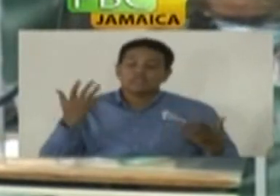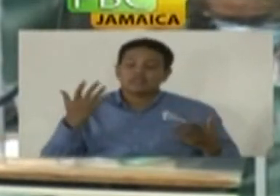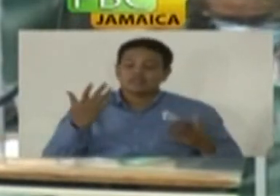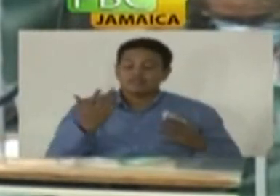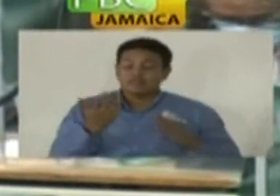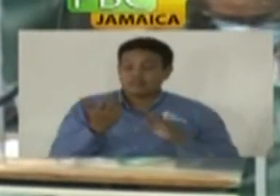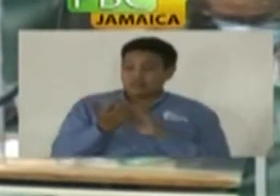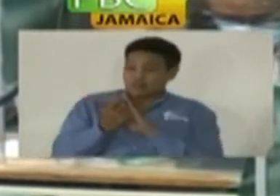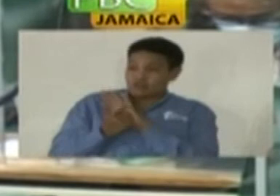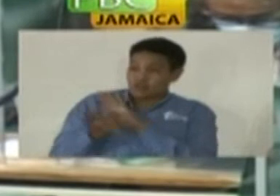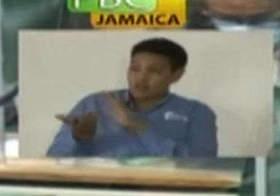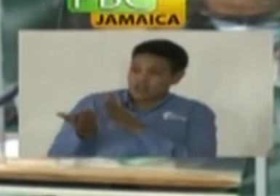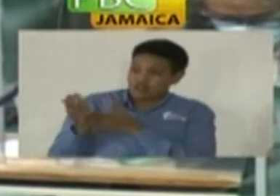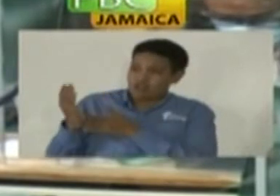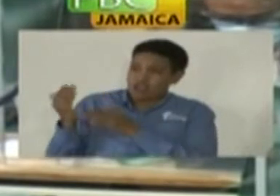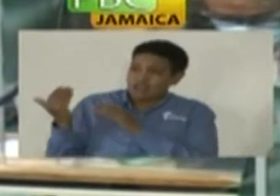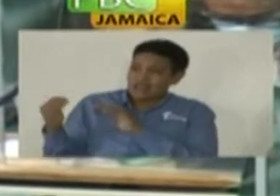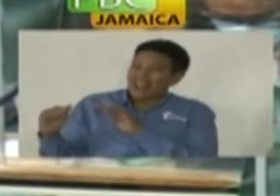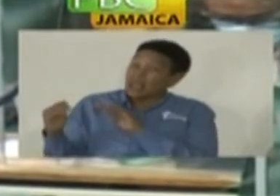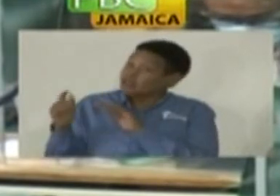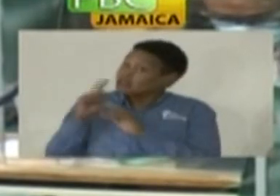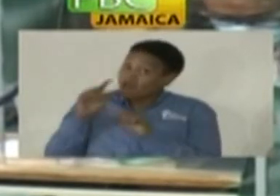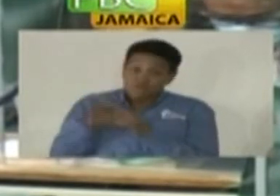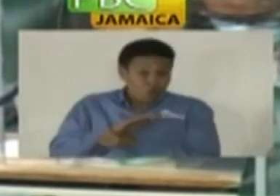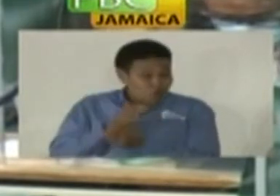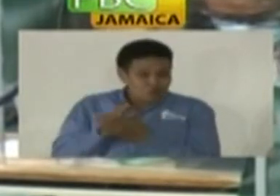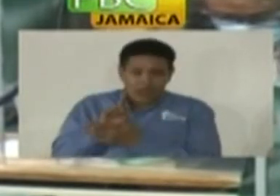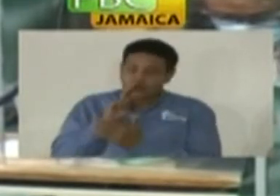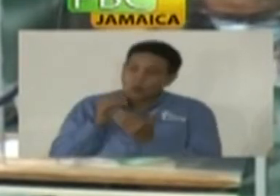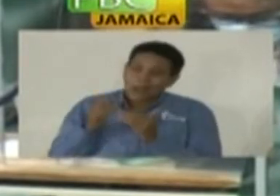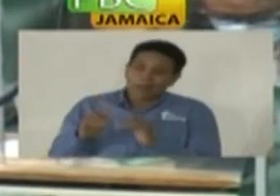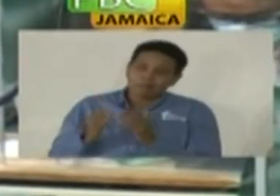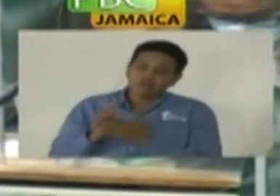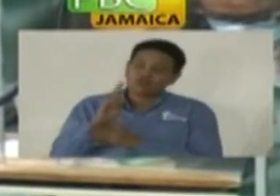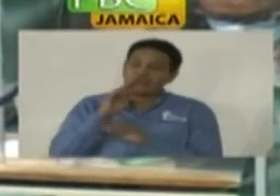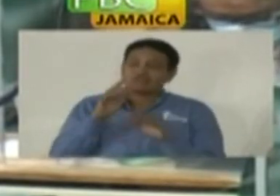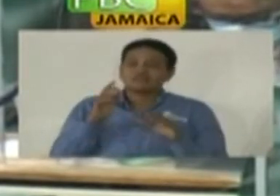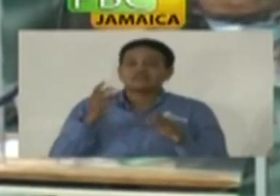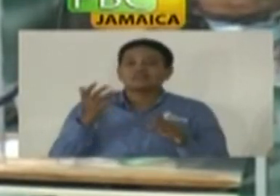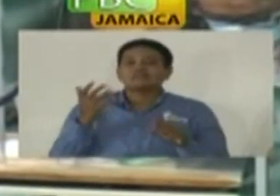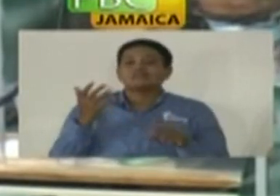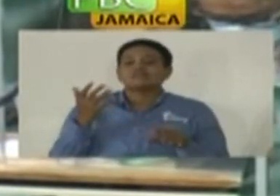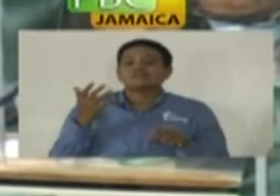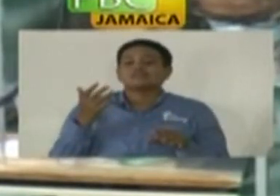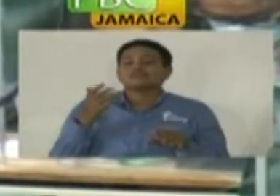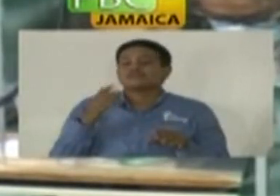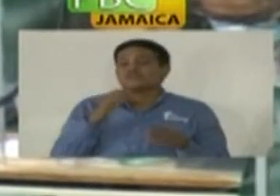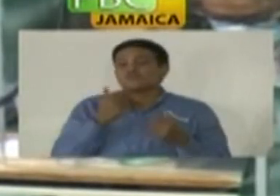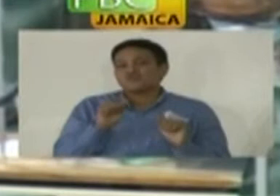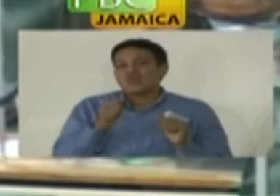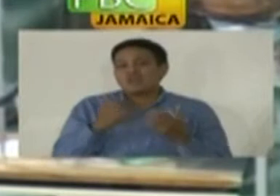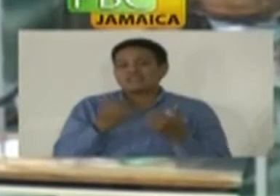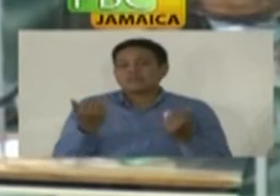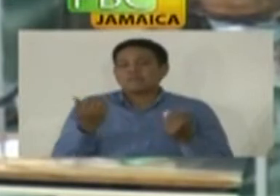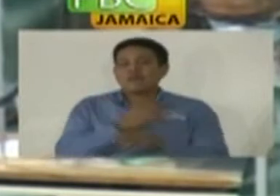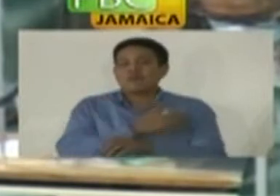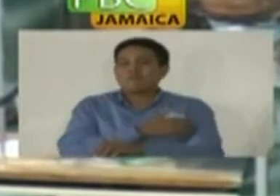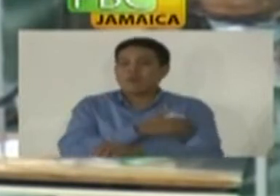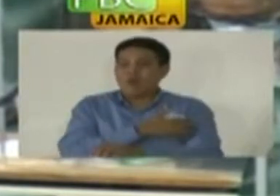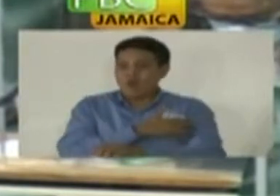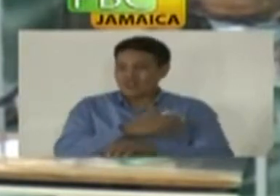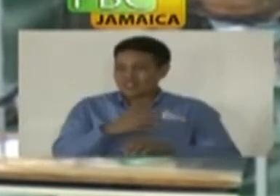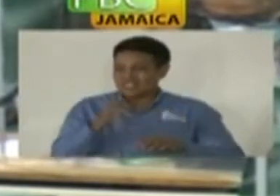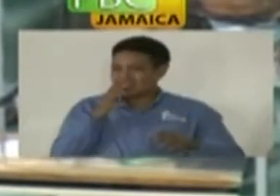a right, a limited right even, is encroaching on the principle of separations of powers. It is that the times change and we must